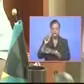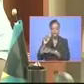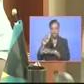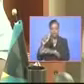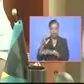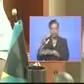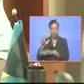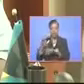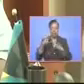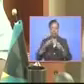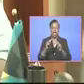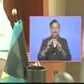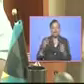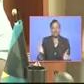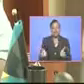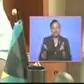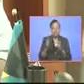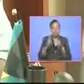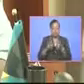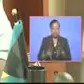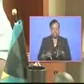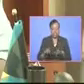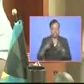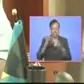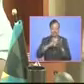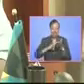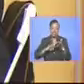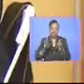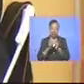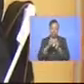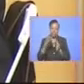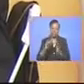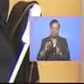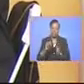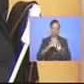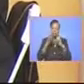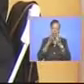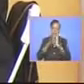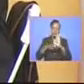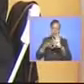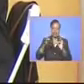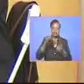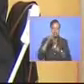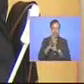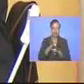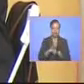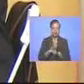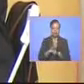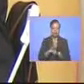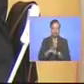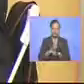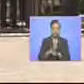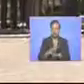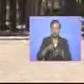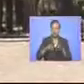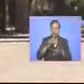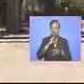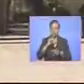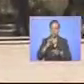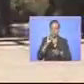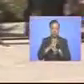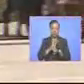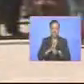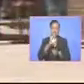will try and encourage persons to register with the Department of Labor. With unemployment pegged at 9.9% nationally and